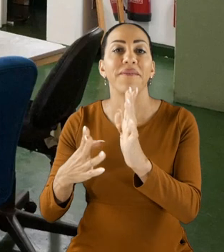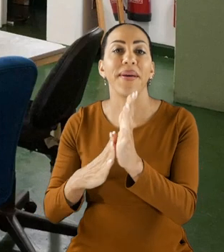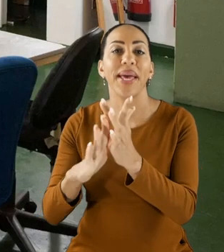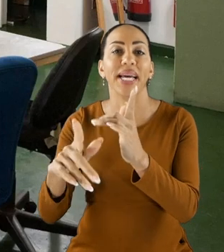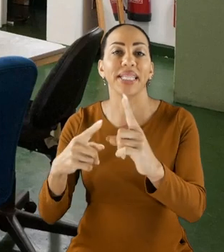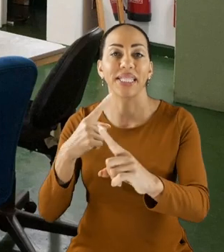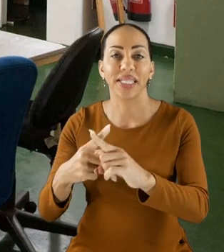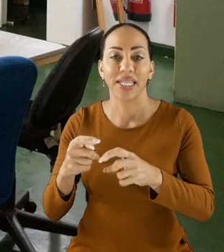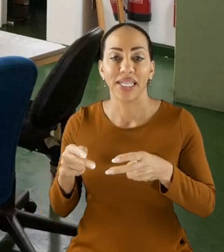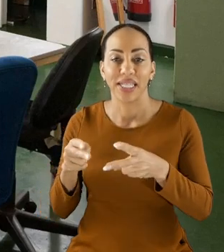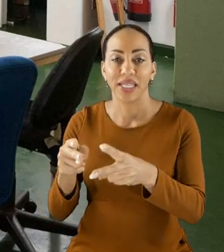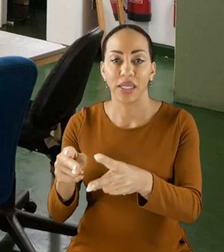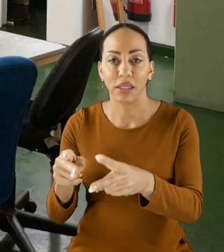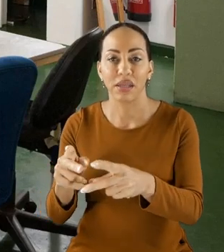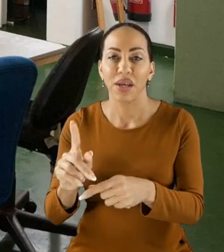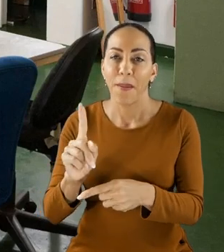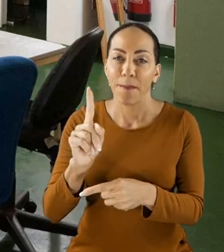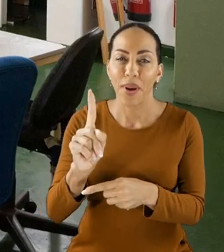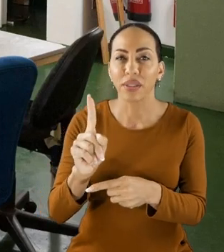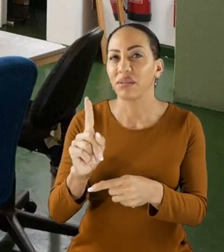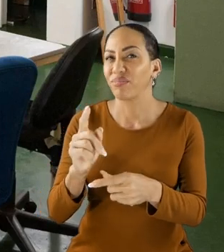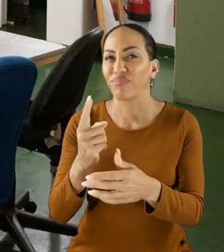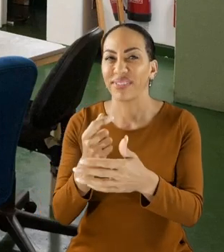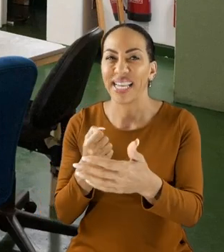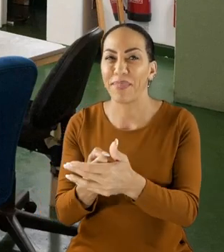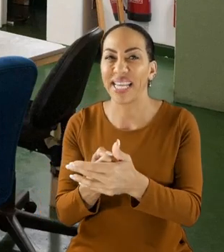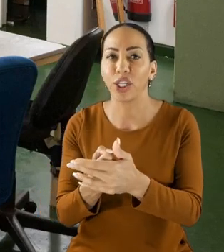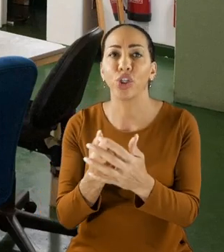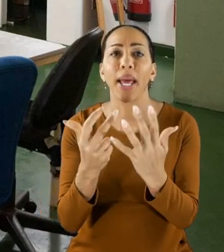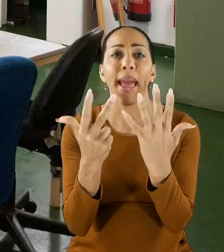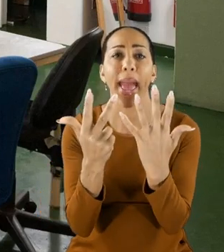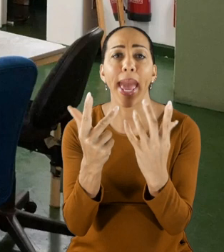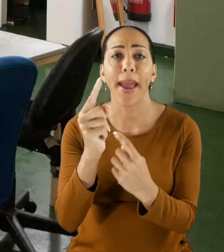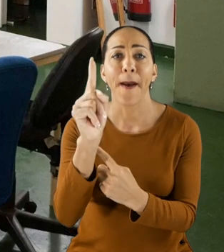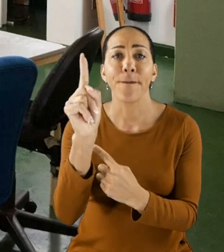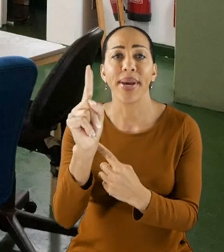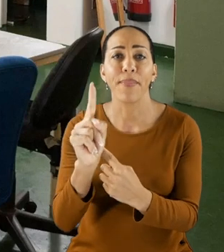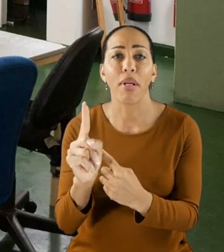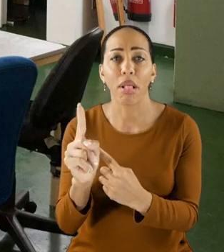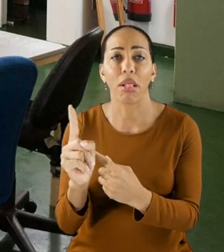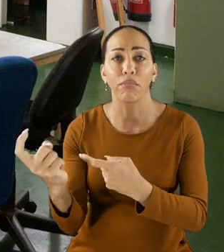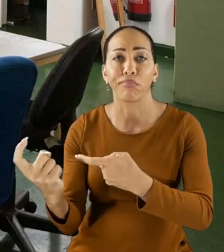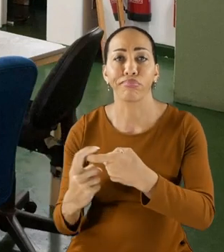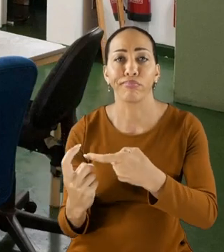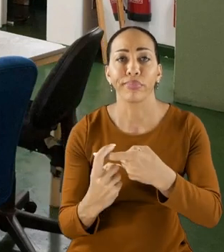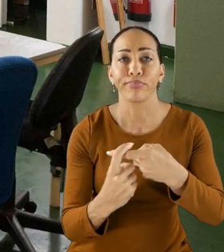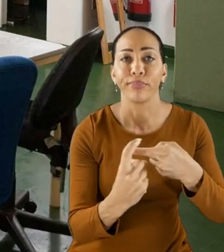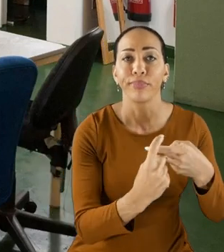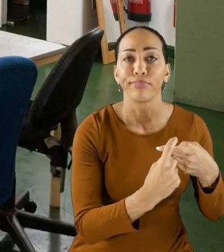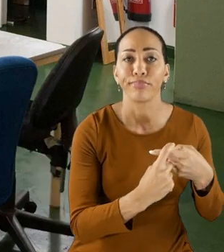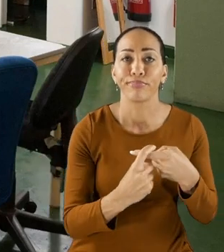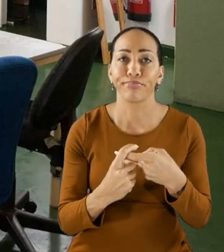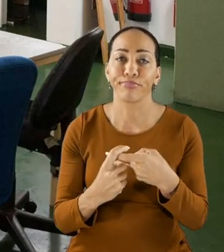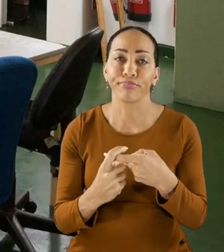the vMix system and through a browser. But there's only limited number of only up to 8 people we can have